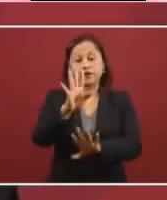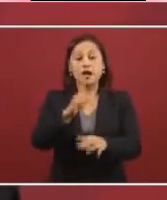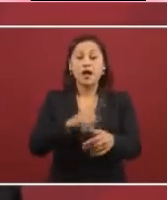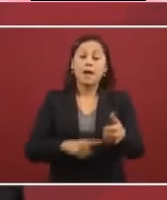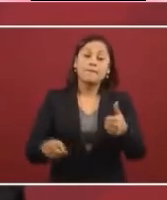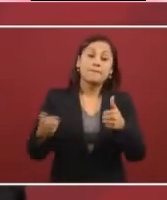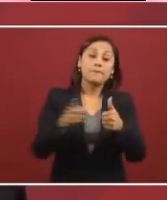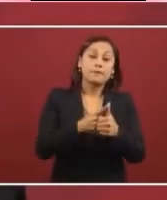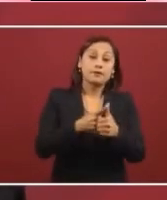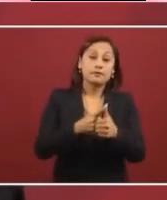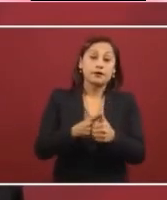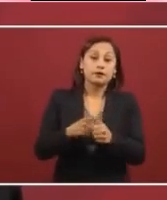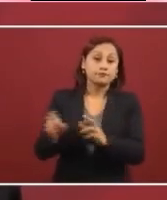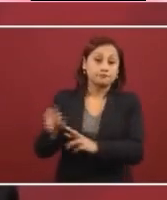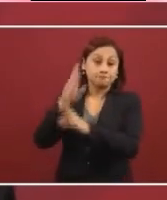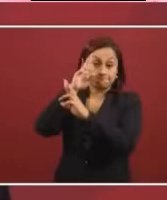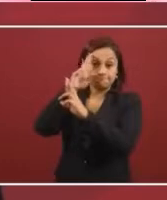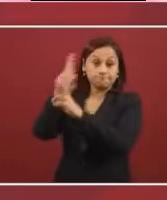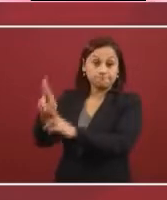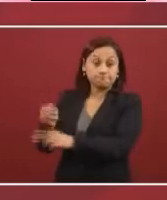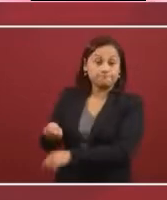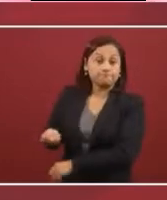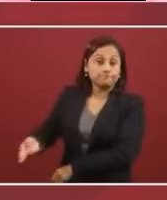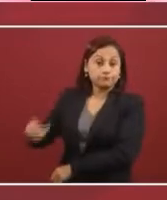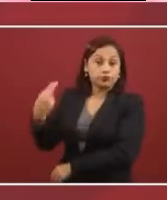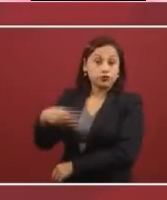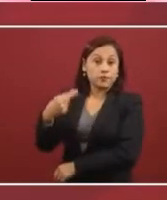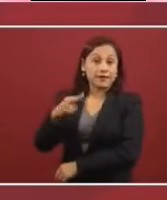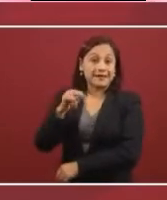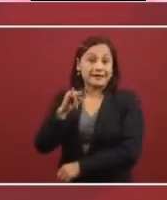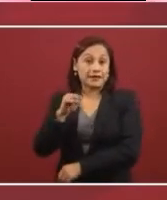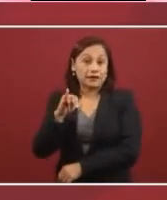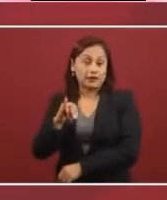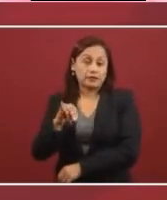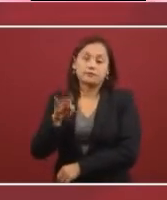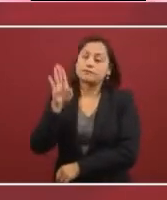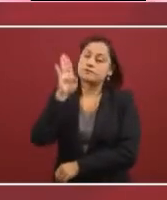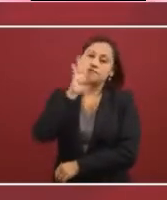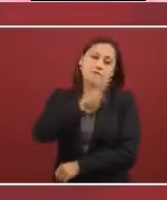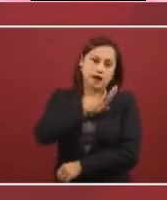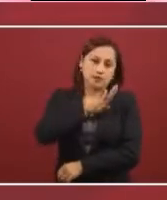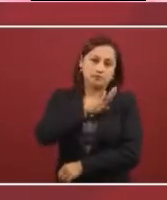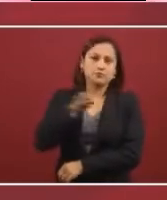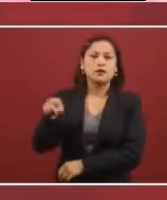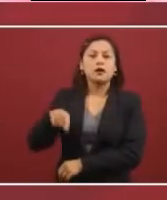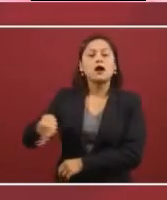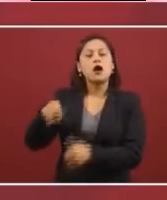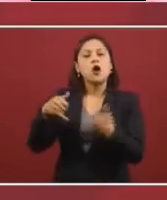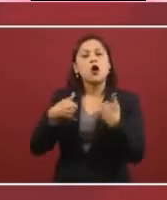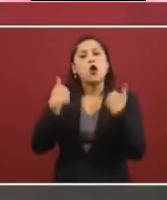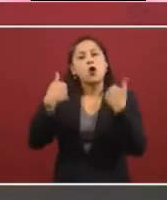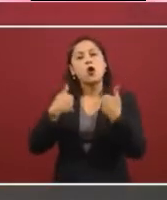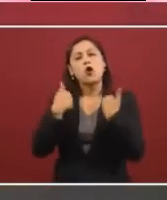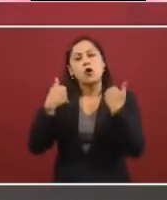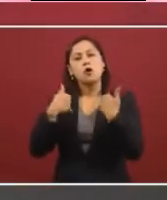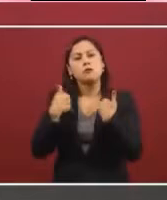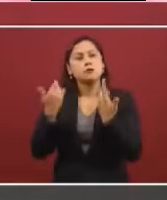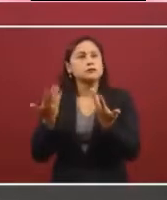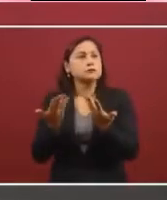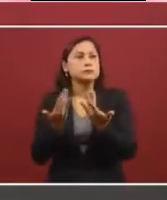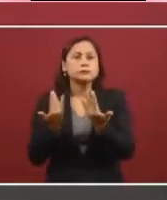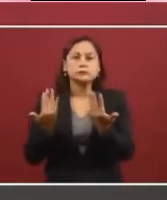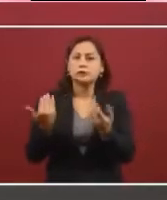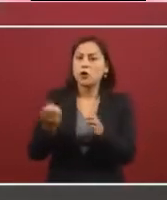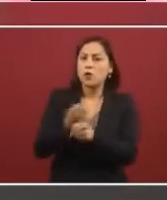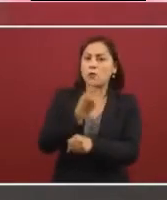or to call ninis these young people, neither do they have jobs, neither do